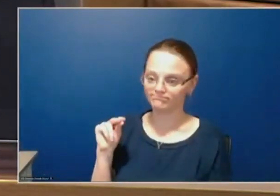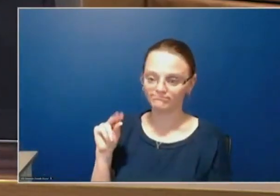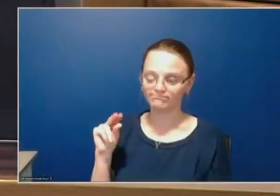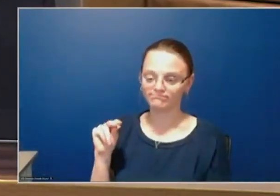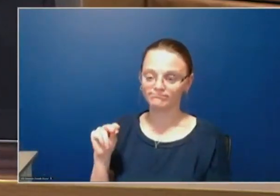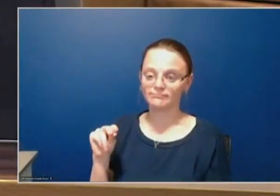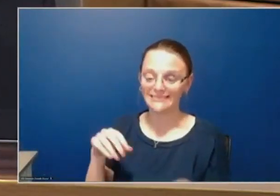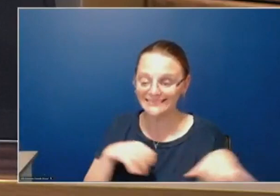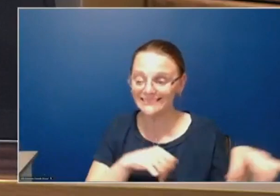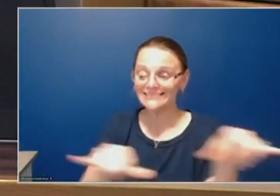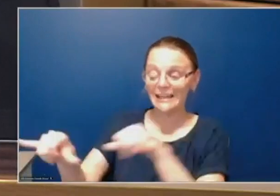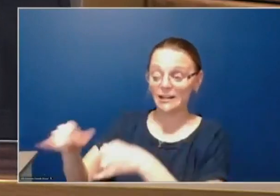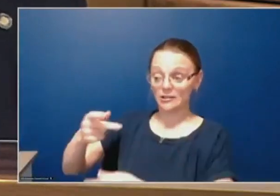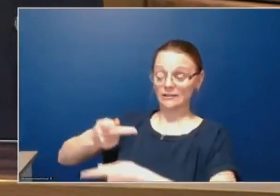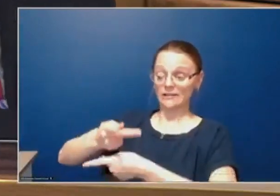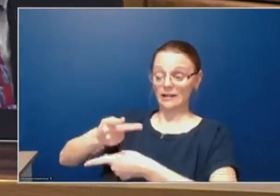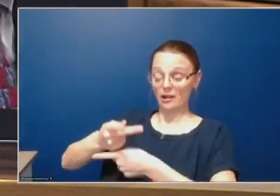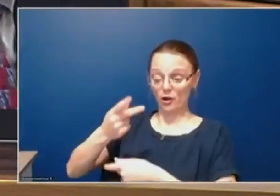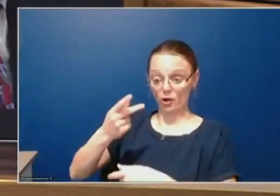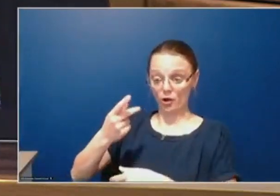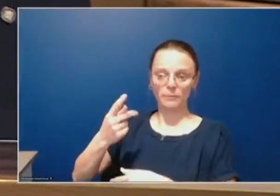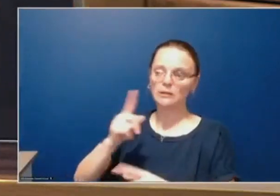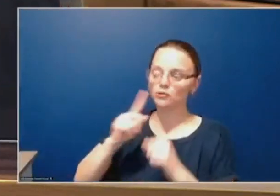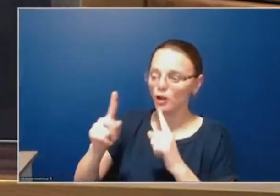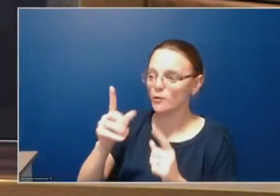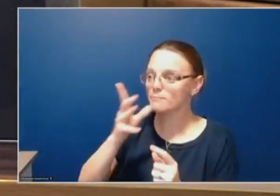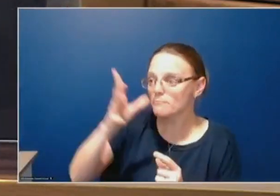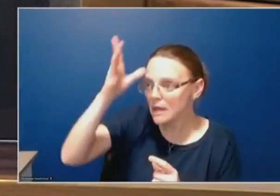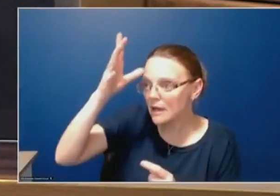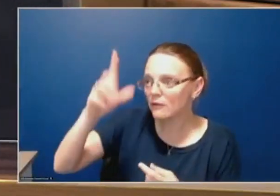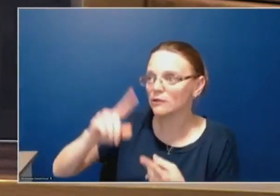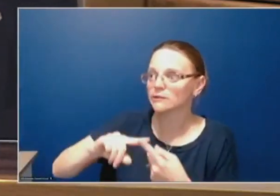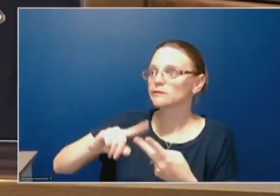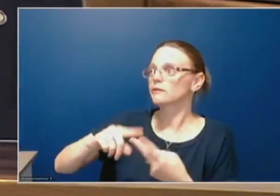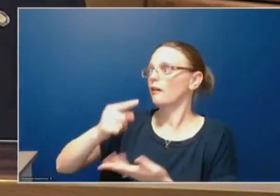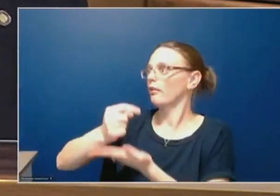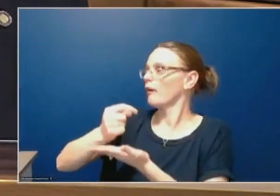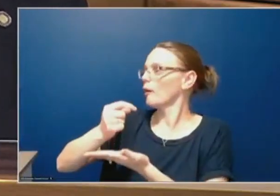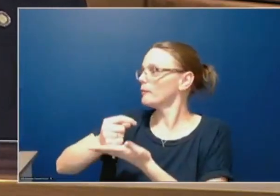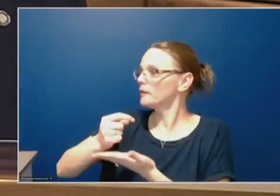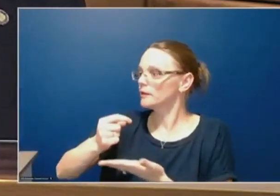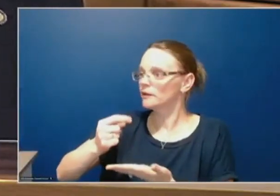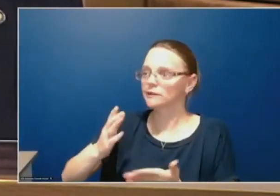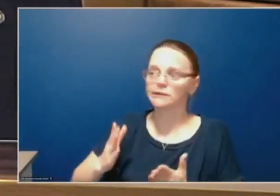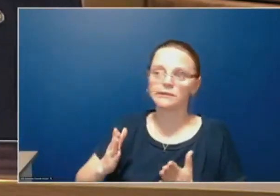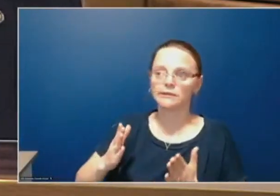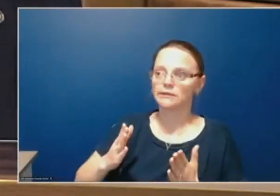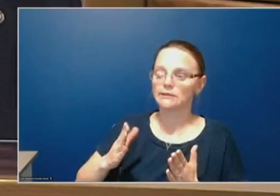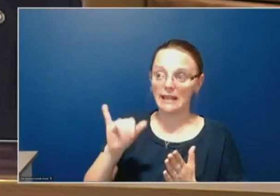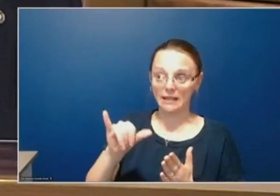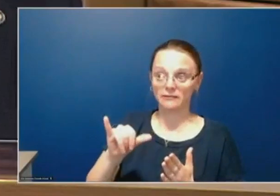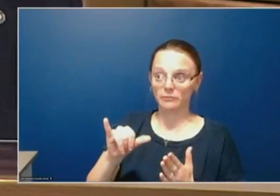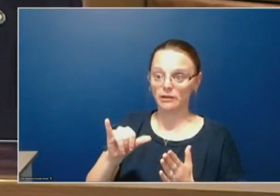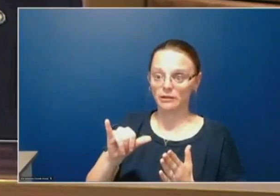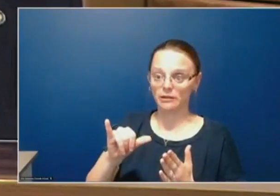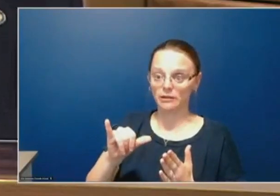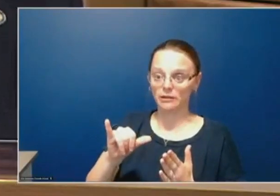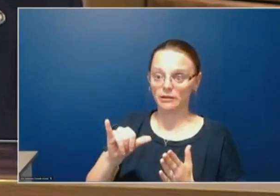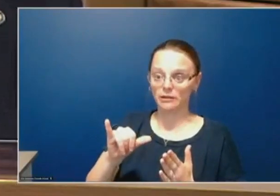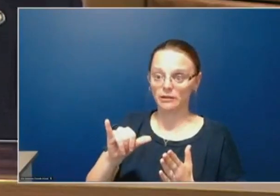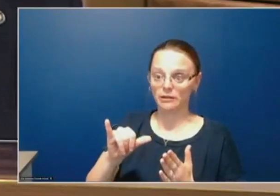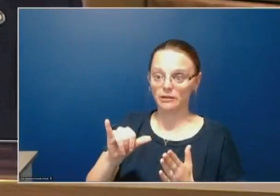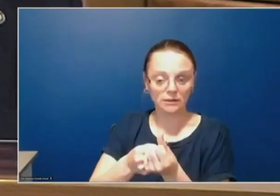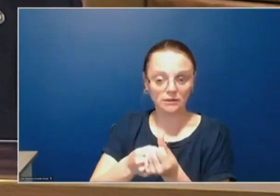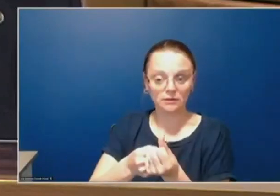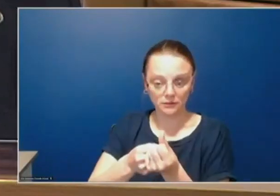I've talked to parents, I've talked to therapists who have been in the forefront of this,